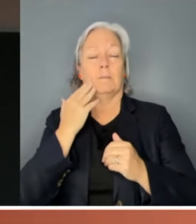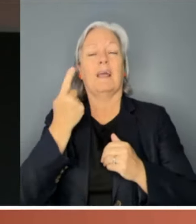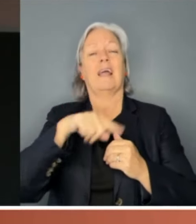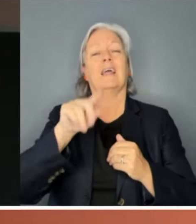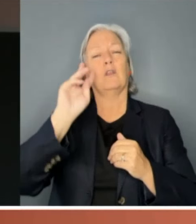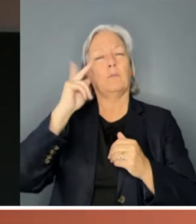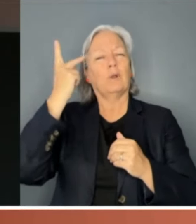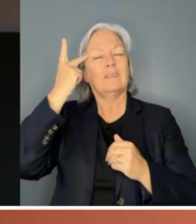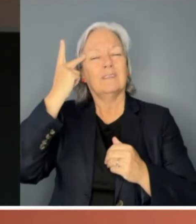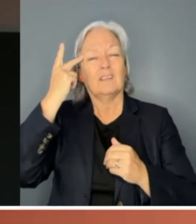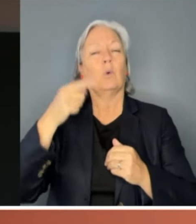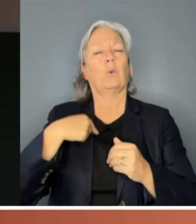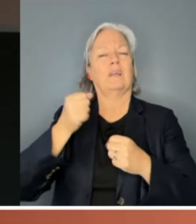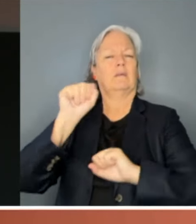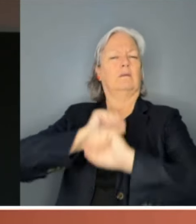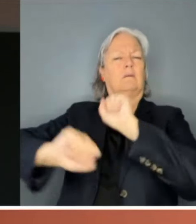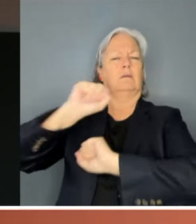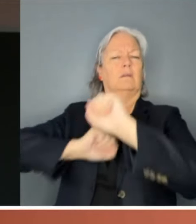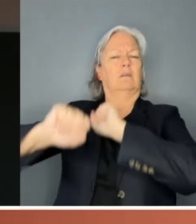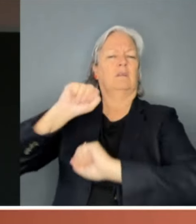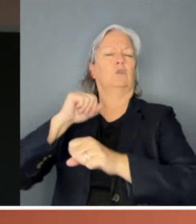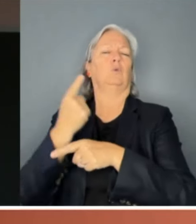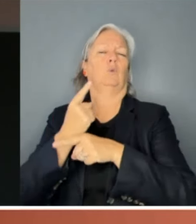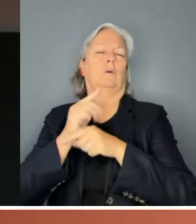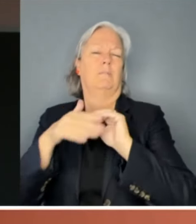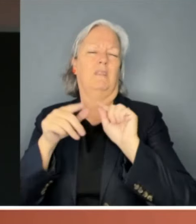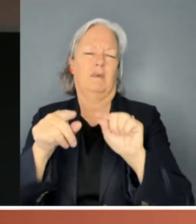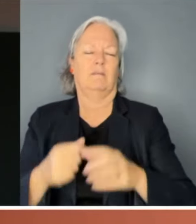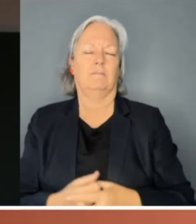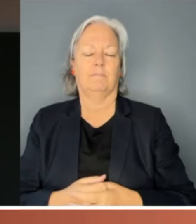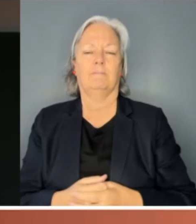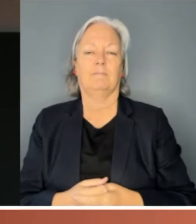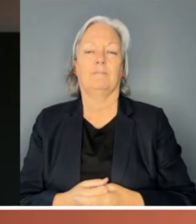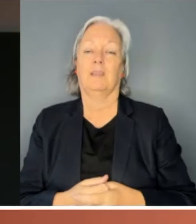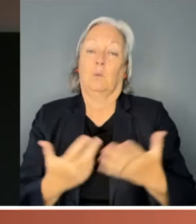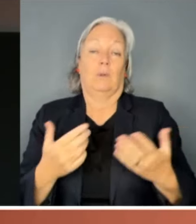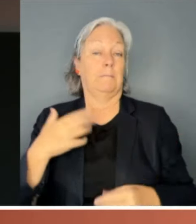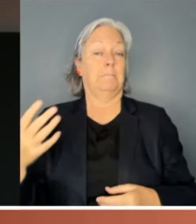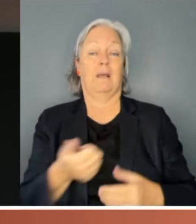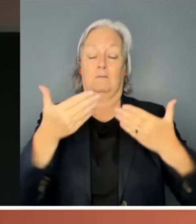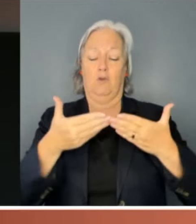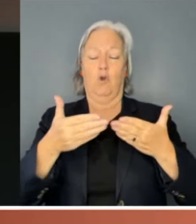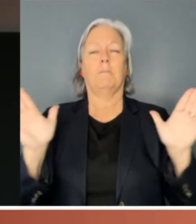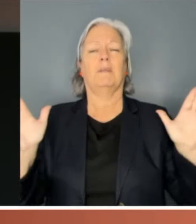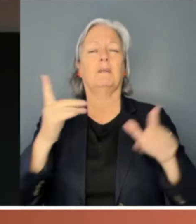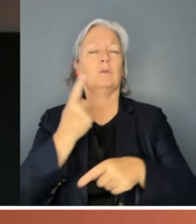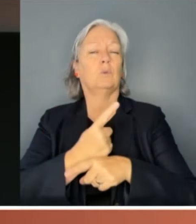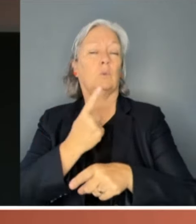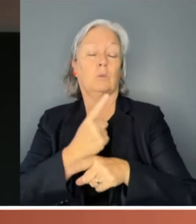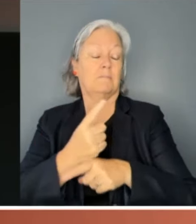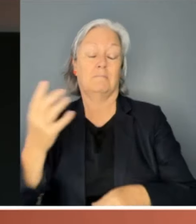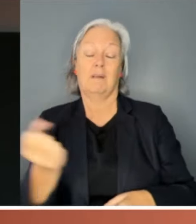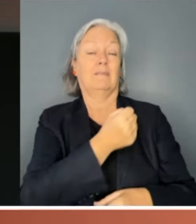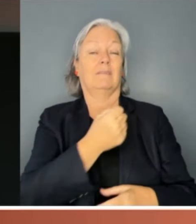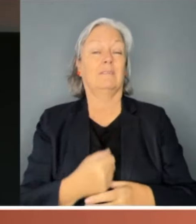that conversation. But it's a conversation we have to have. Most importantly, we need to talk